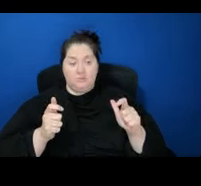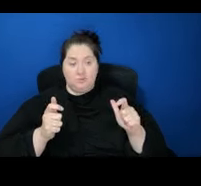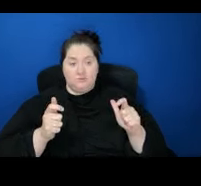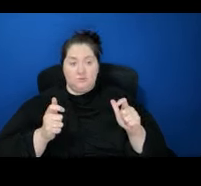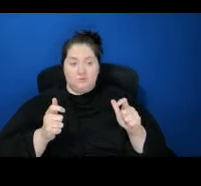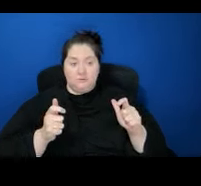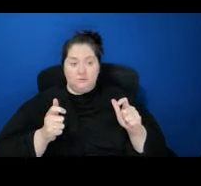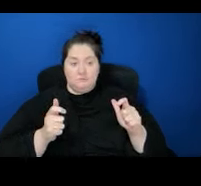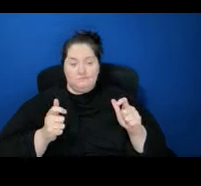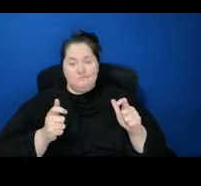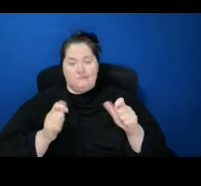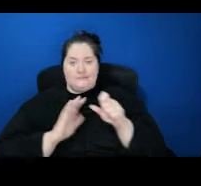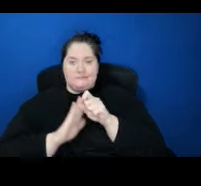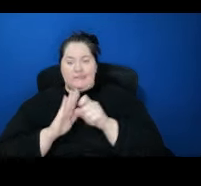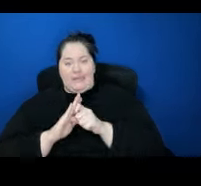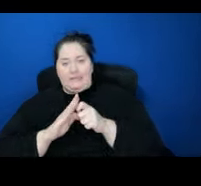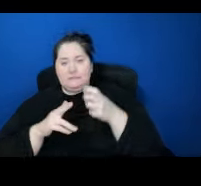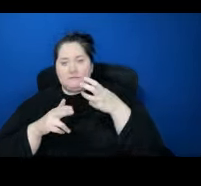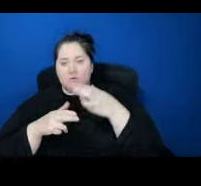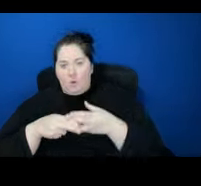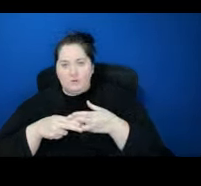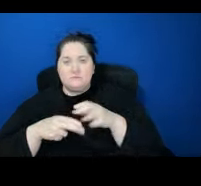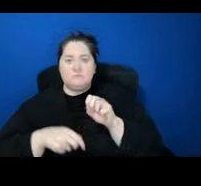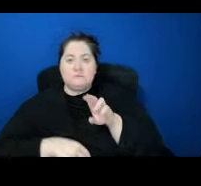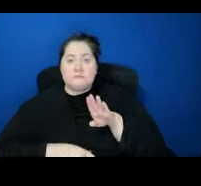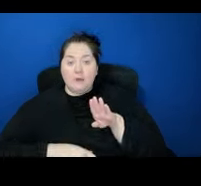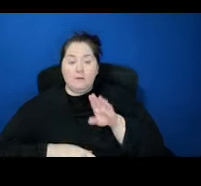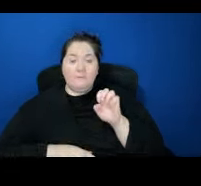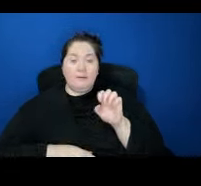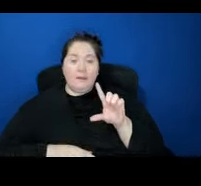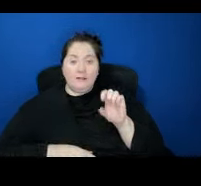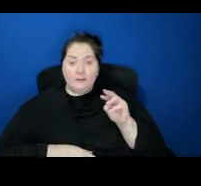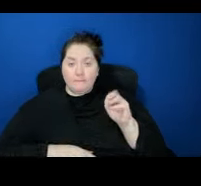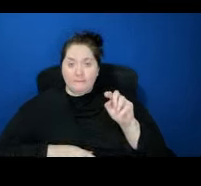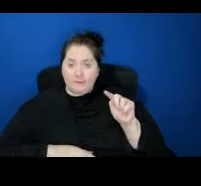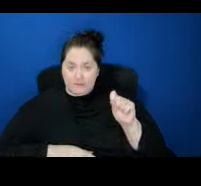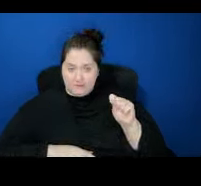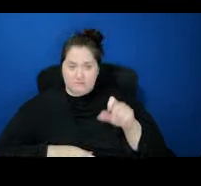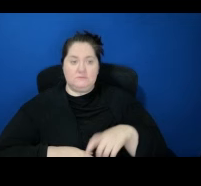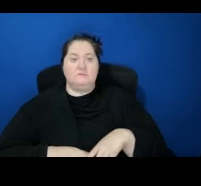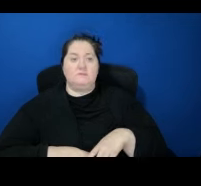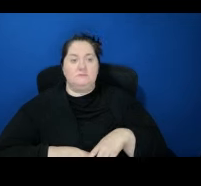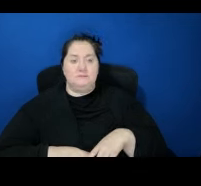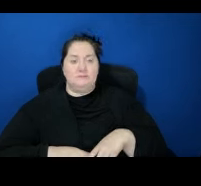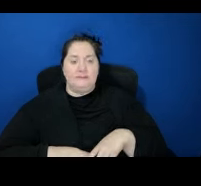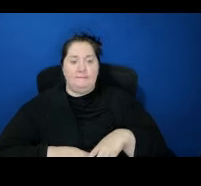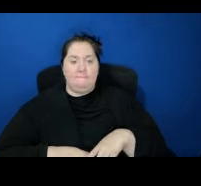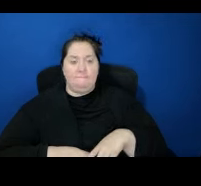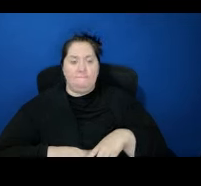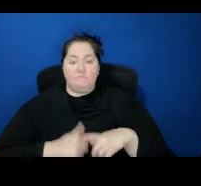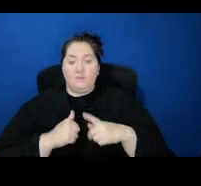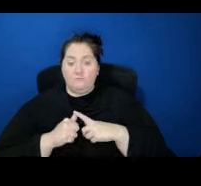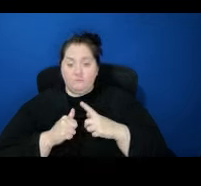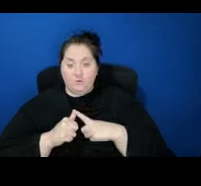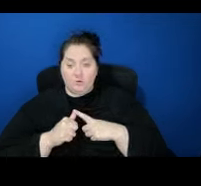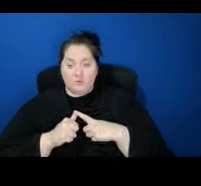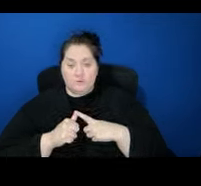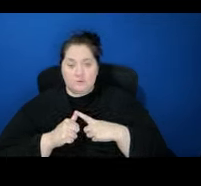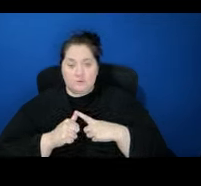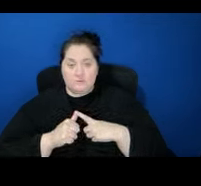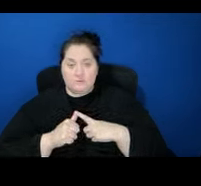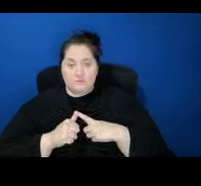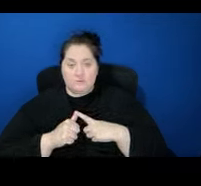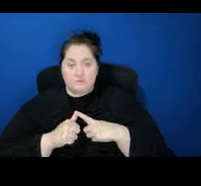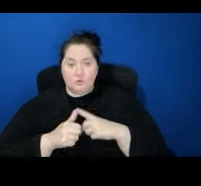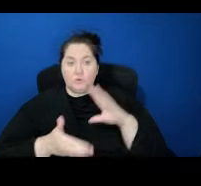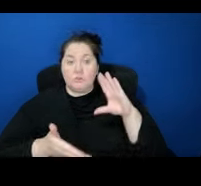the state calls them sub-elements. These are the sections of the plan. The first one dealing with